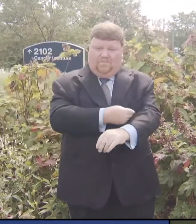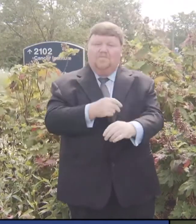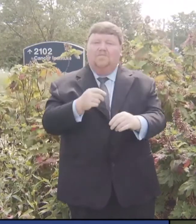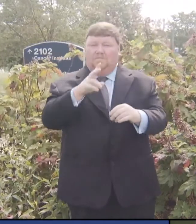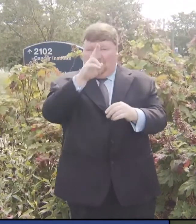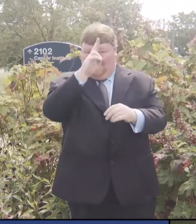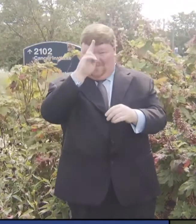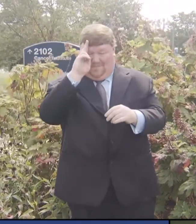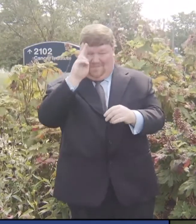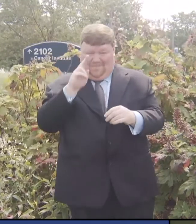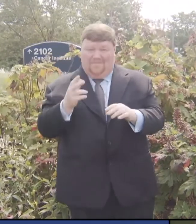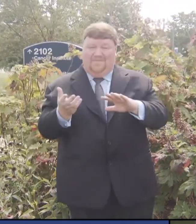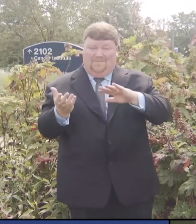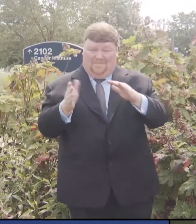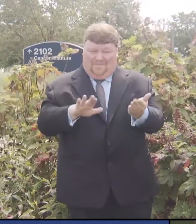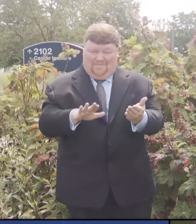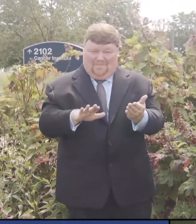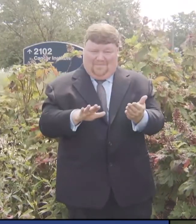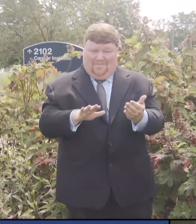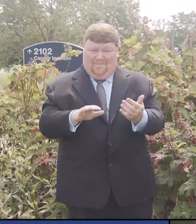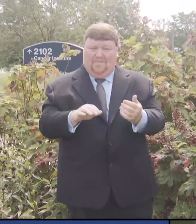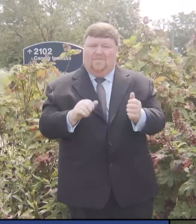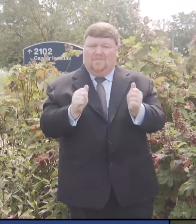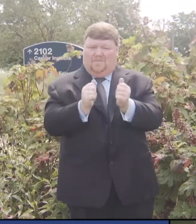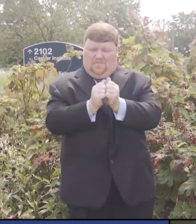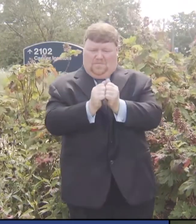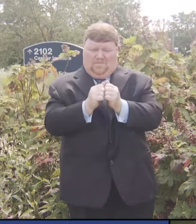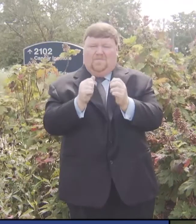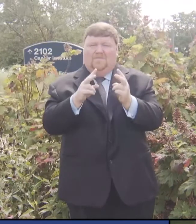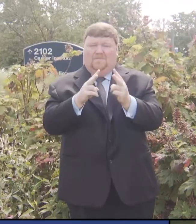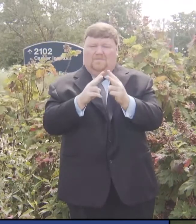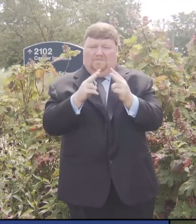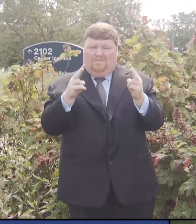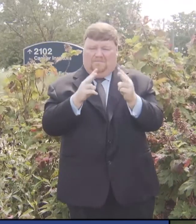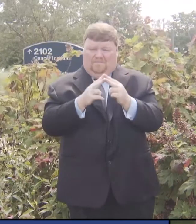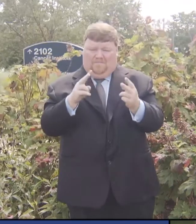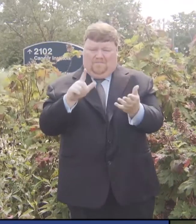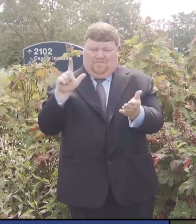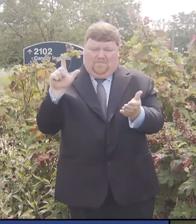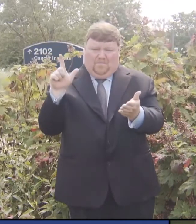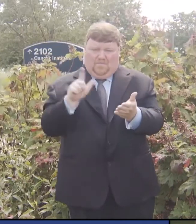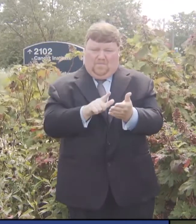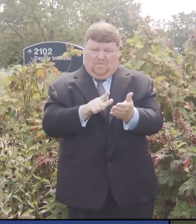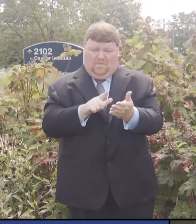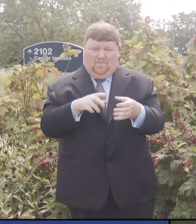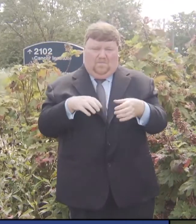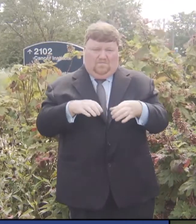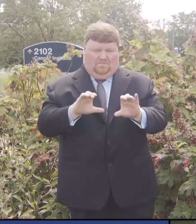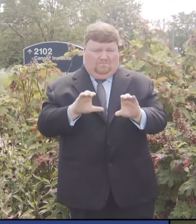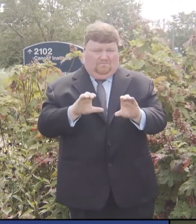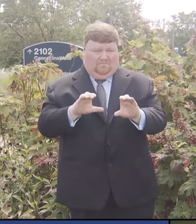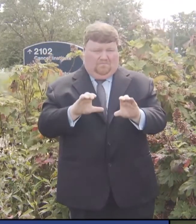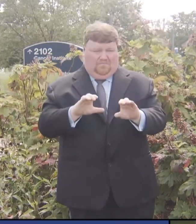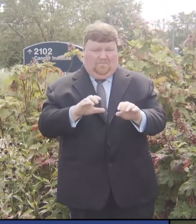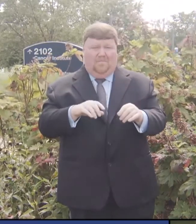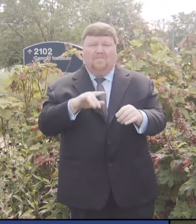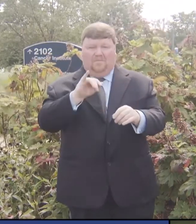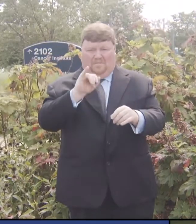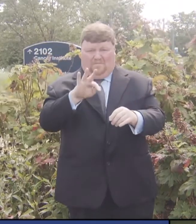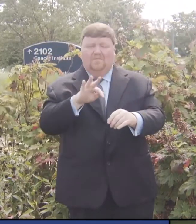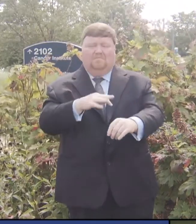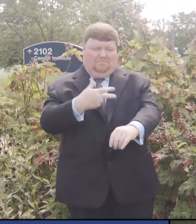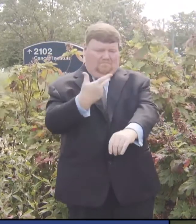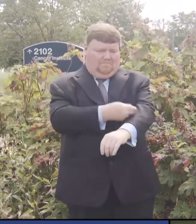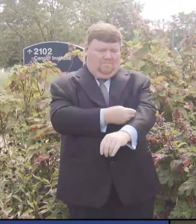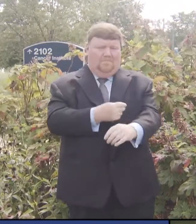and deaths in the context of their extremely low likelihood for vaccinated individuals. As a population